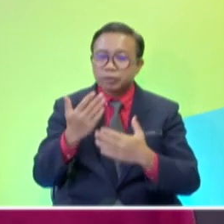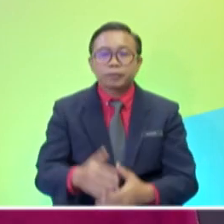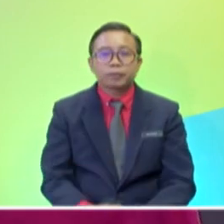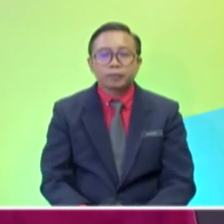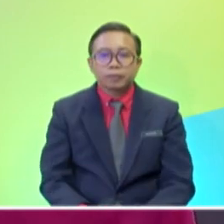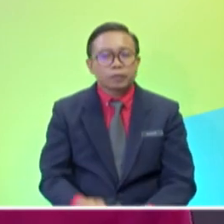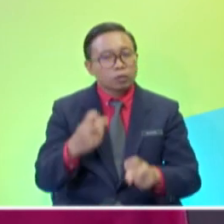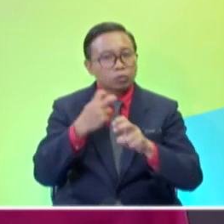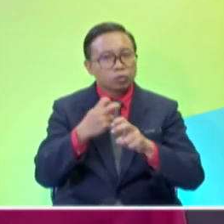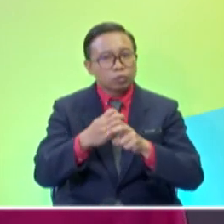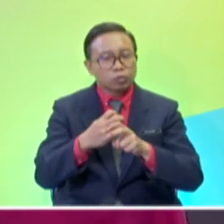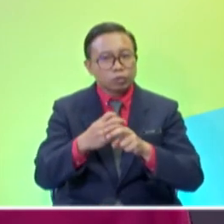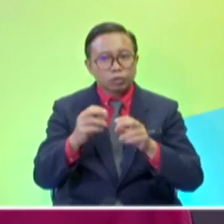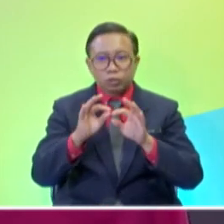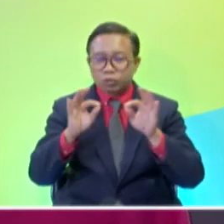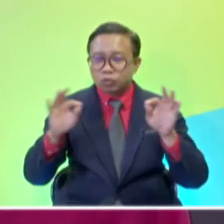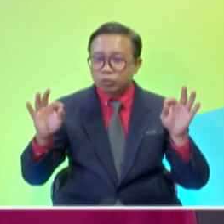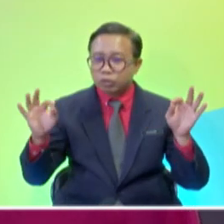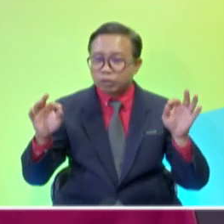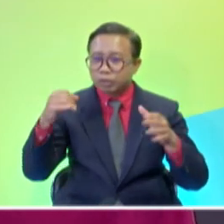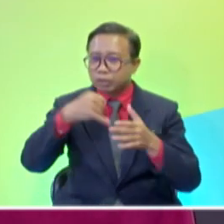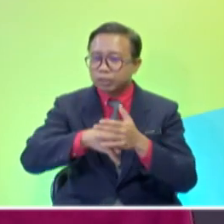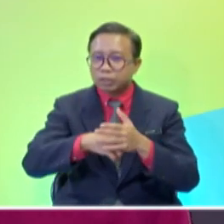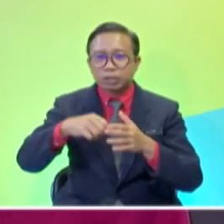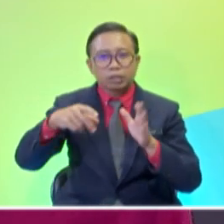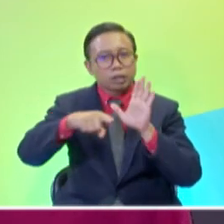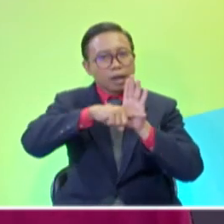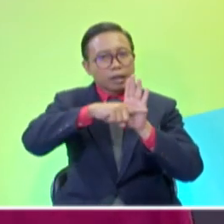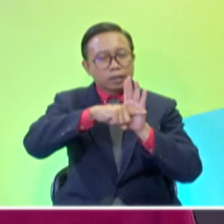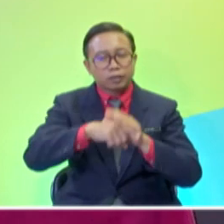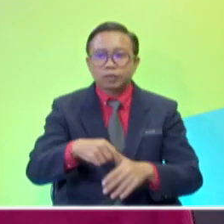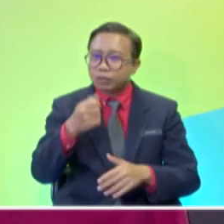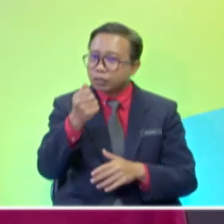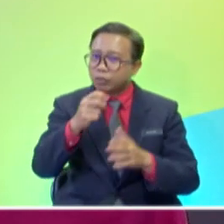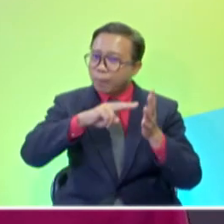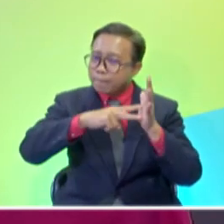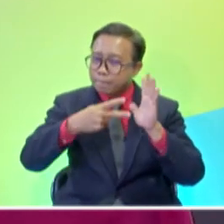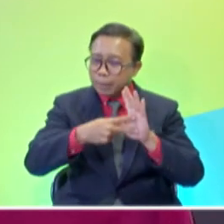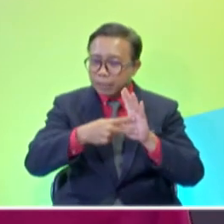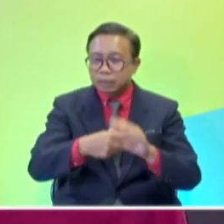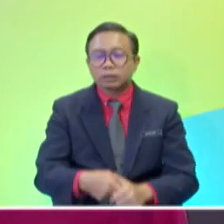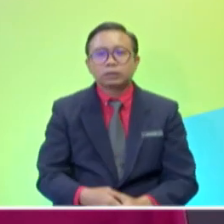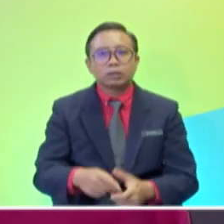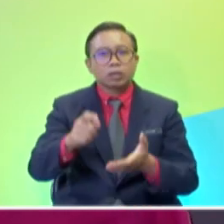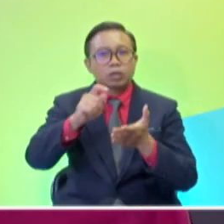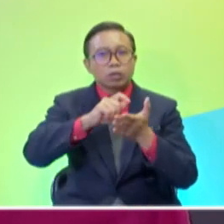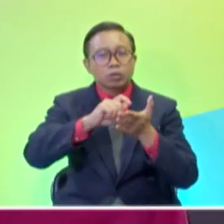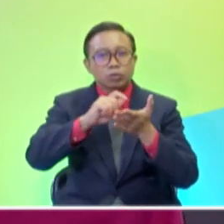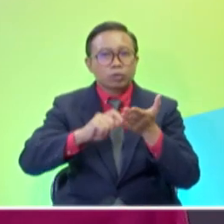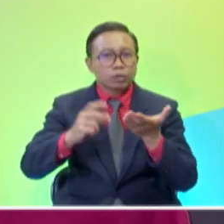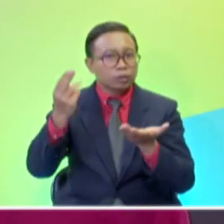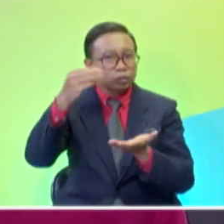the actual sentence is written in the negative, which means you have to rewrite in